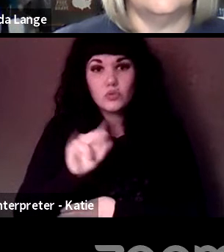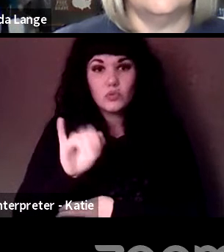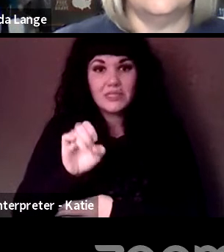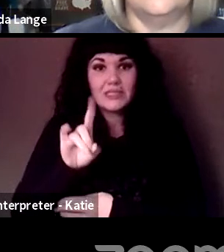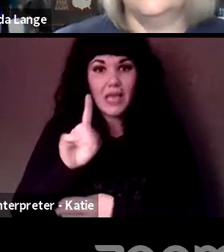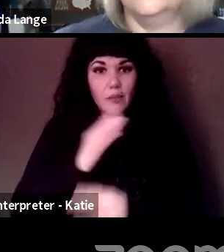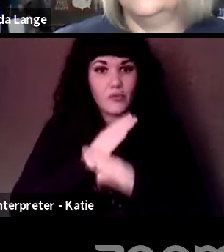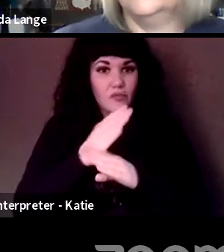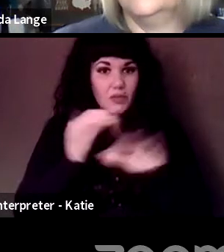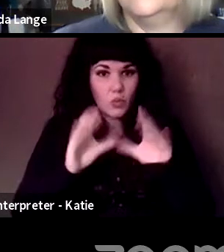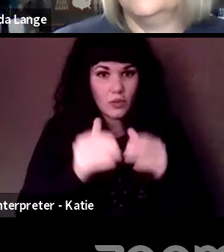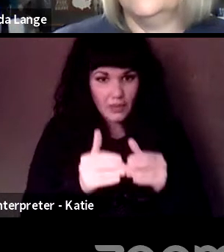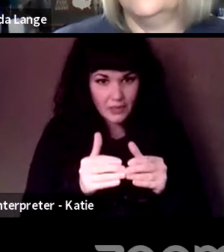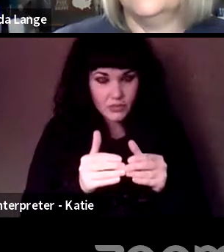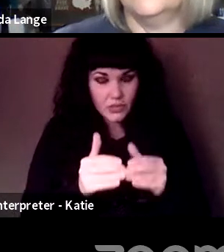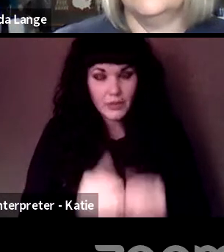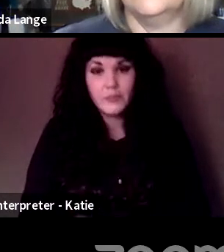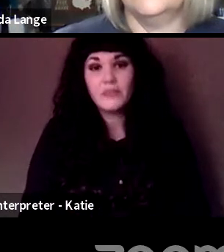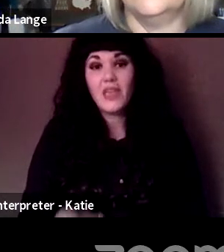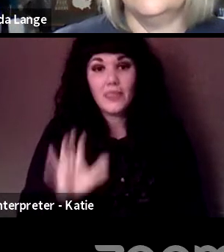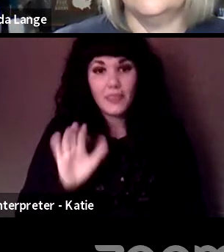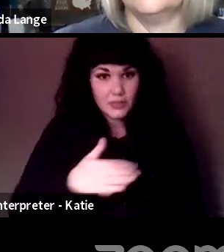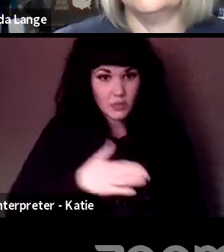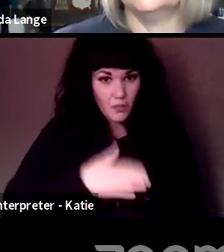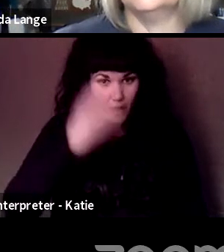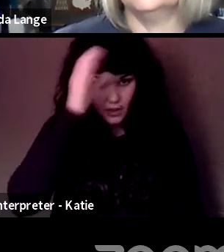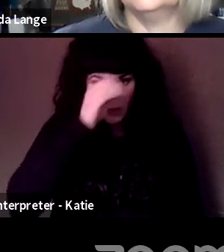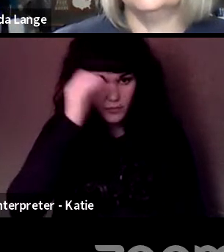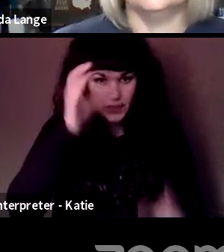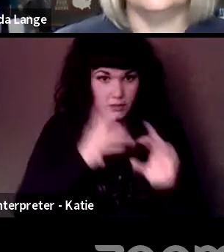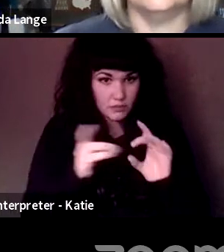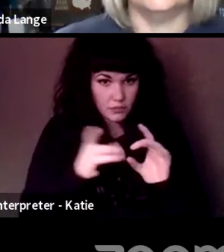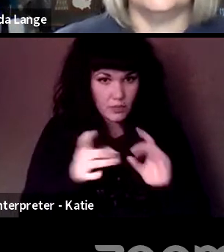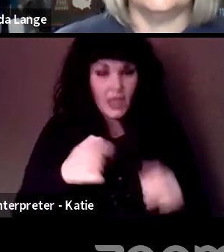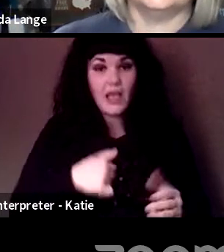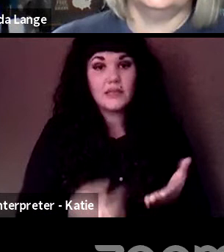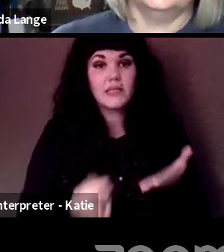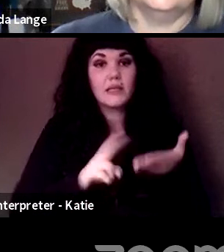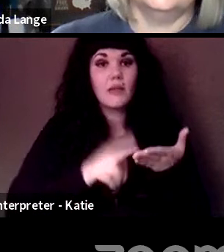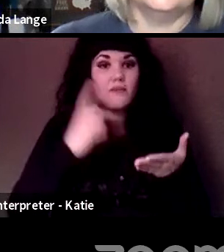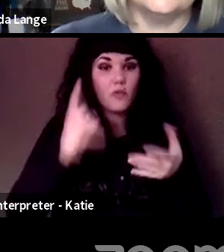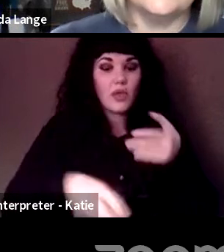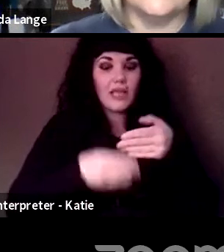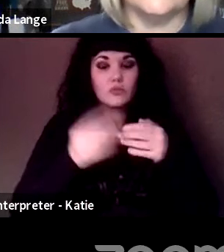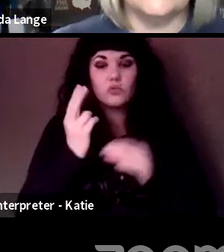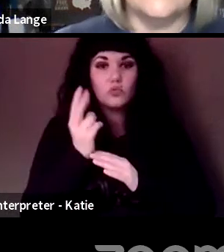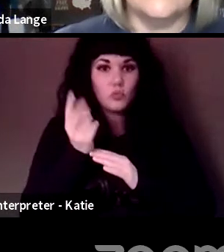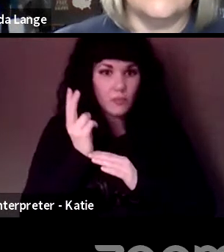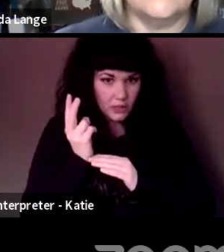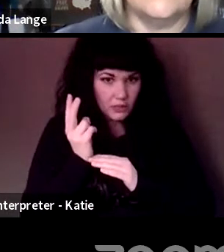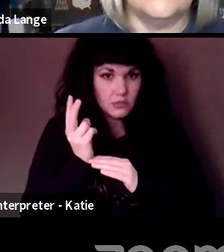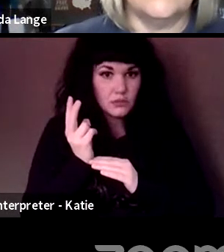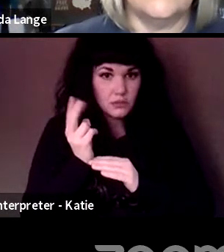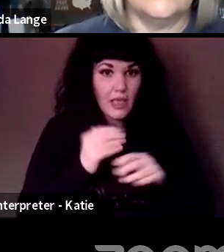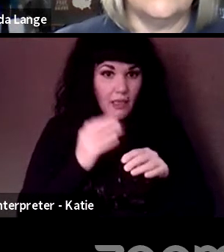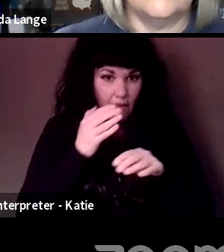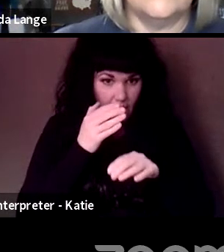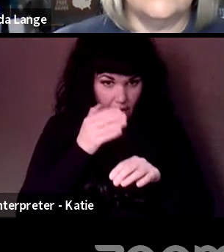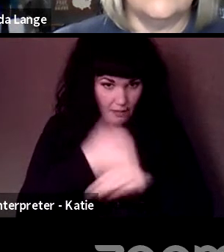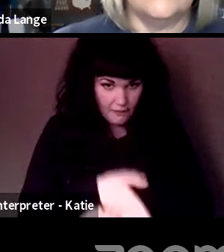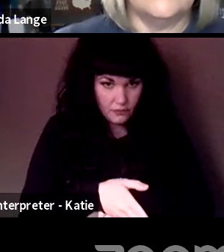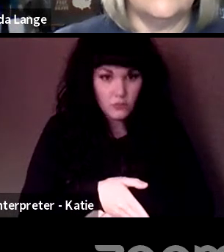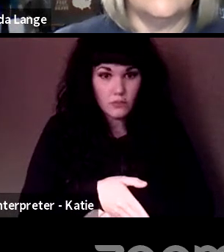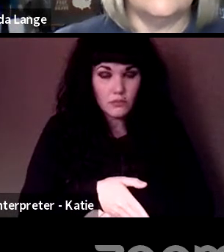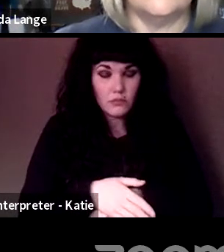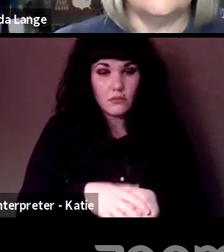additional 2 minutes of public comment after everybody else is done under the rules of procedure. And I'd like to thank the man for reciting